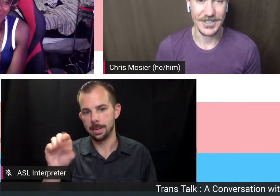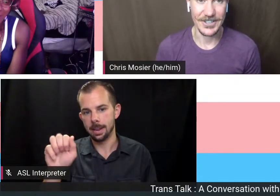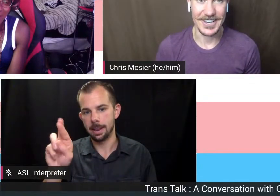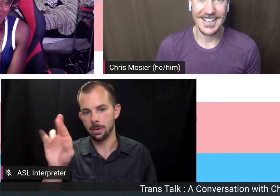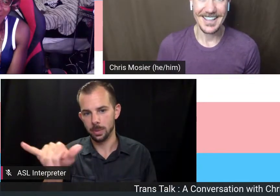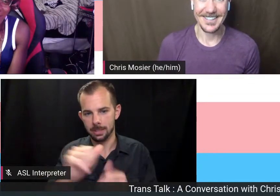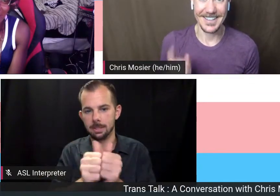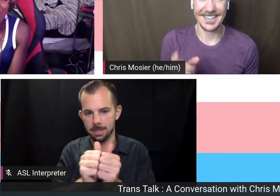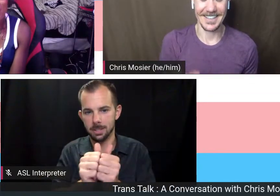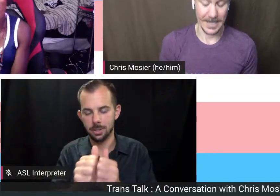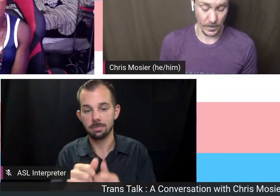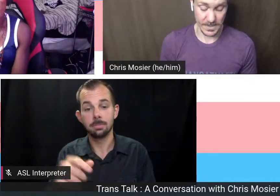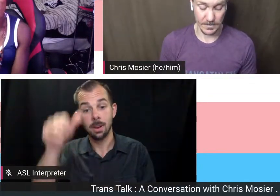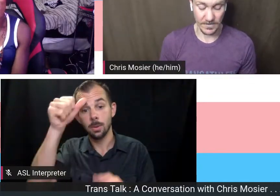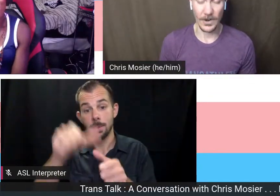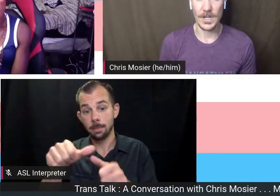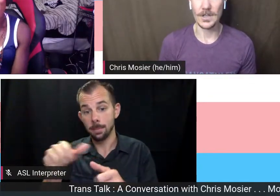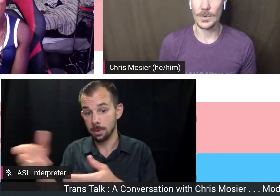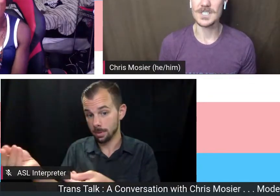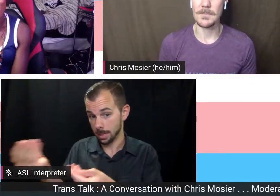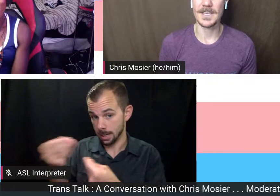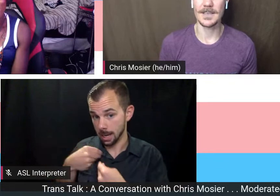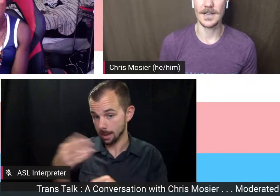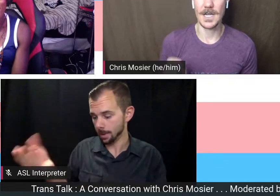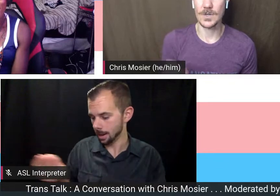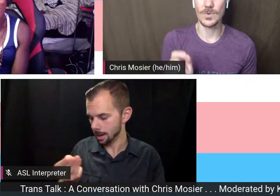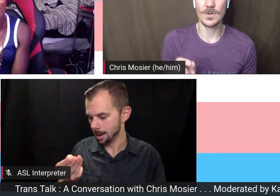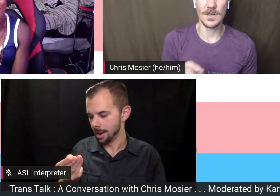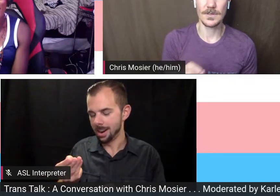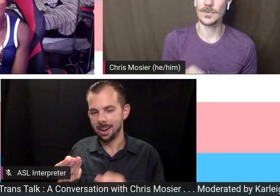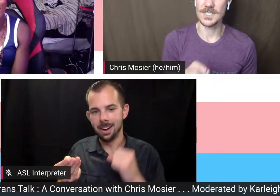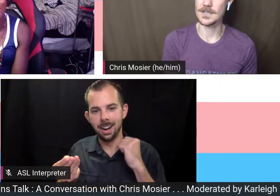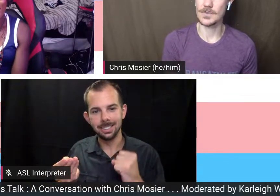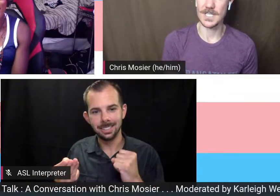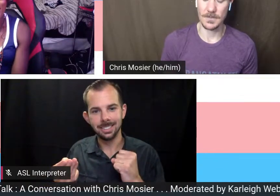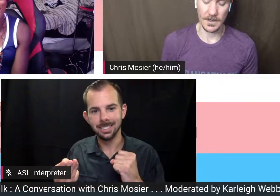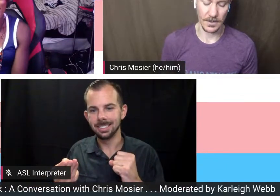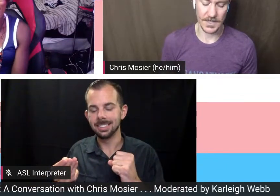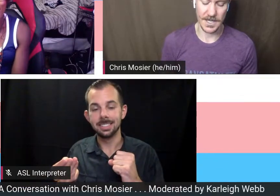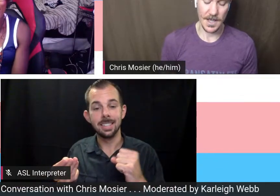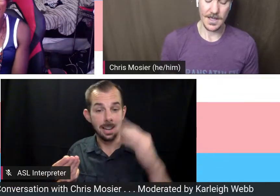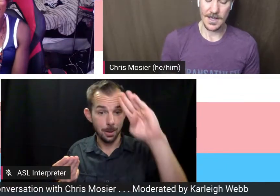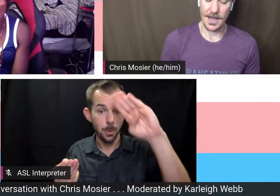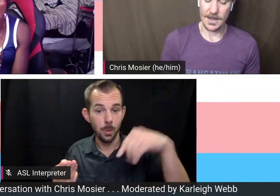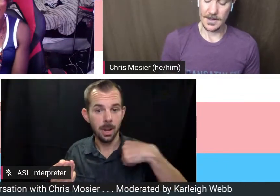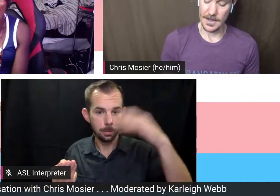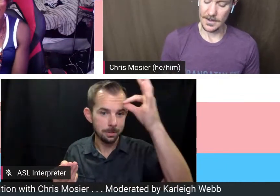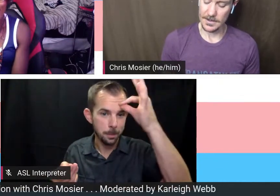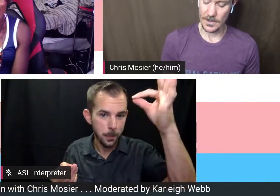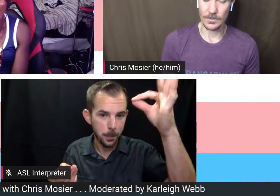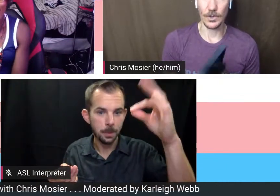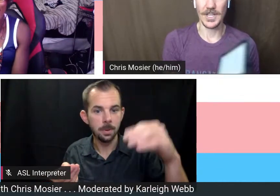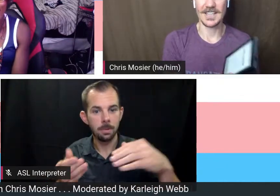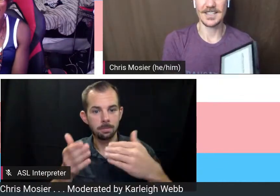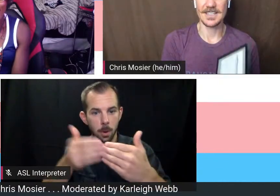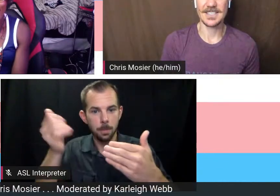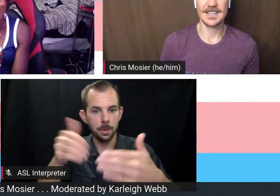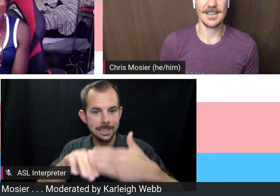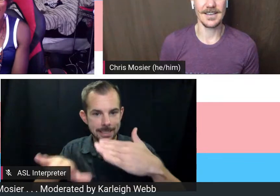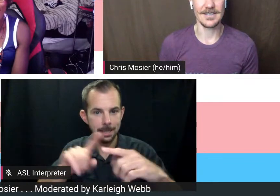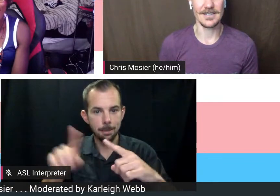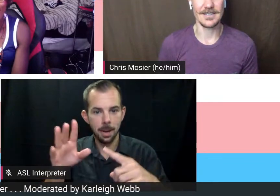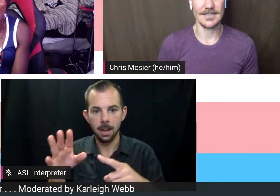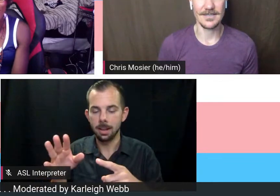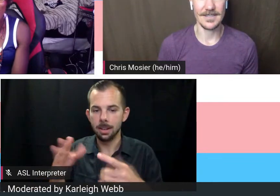as I could, thinking like I was very close to making it. I knew it was going to be close, and you know, looking at